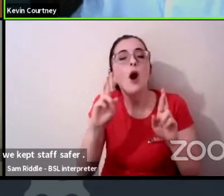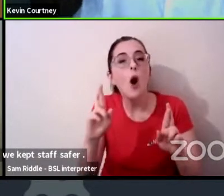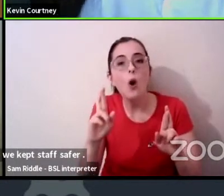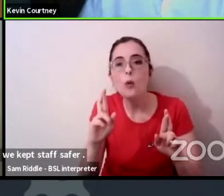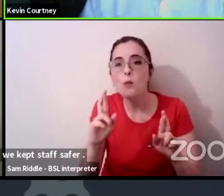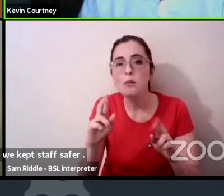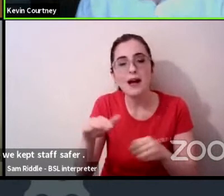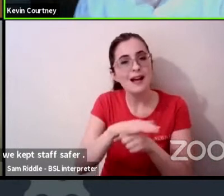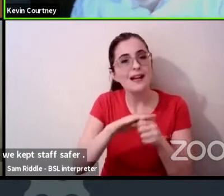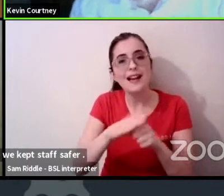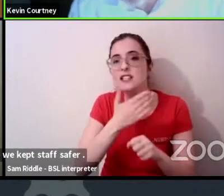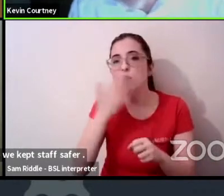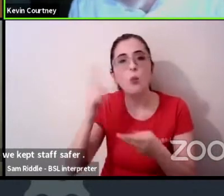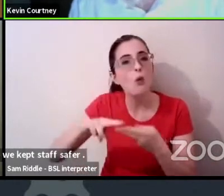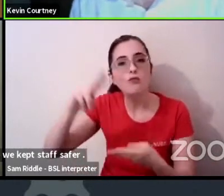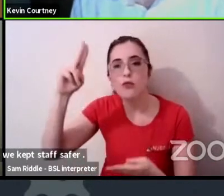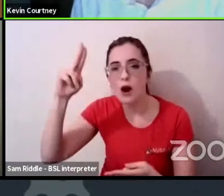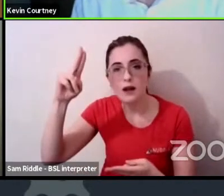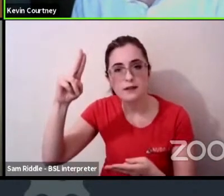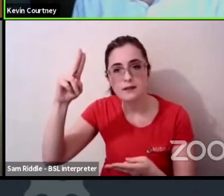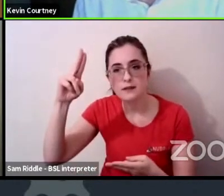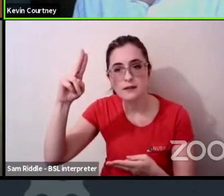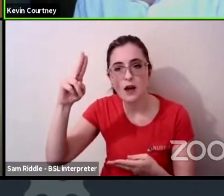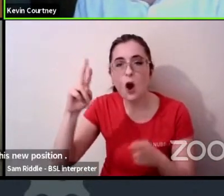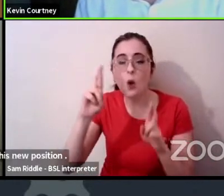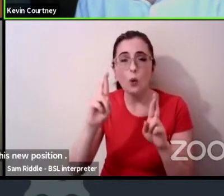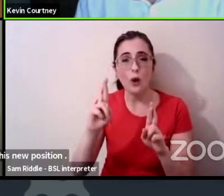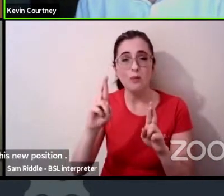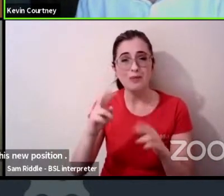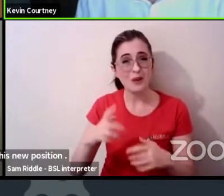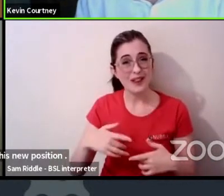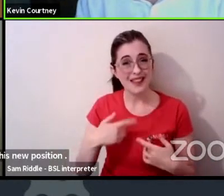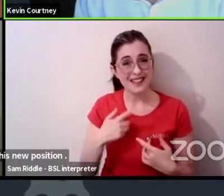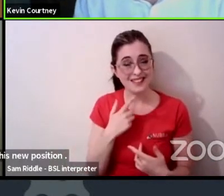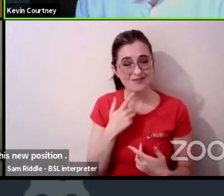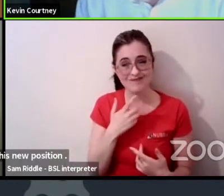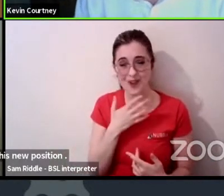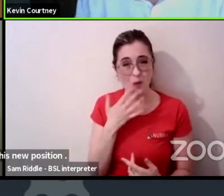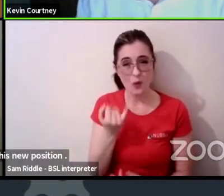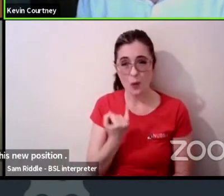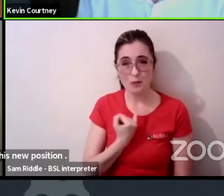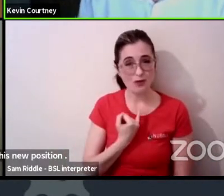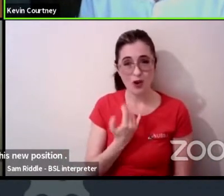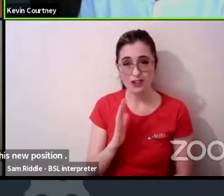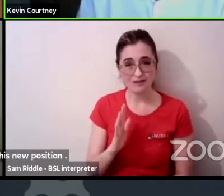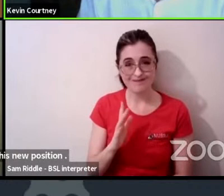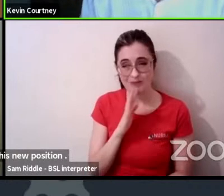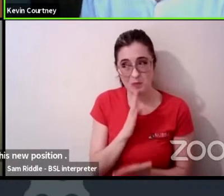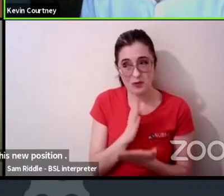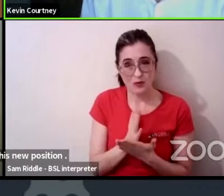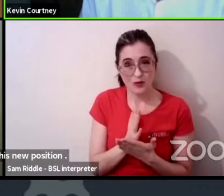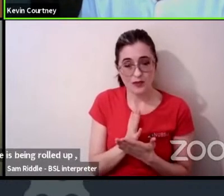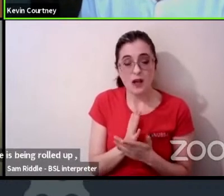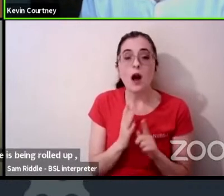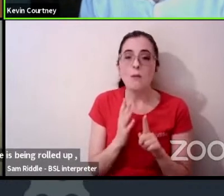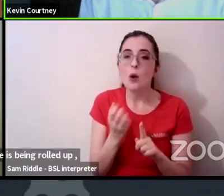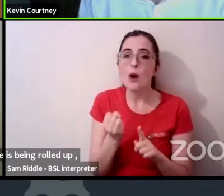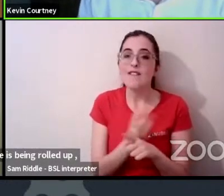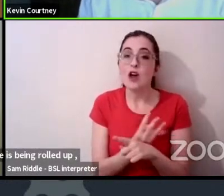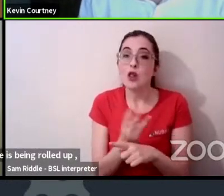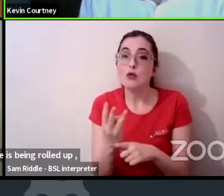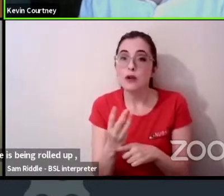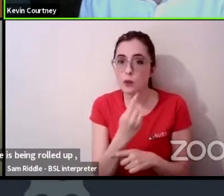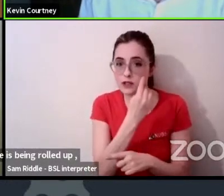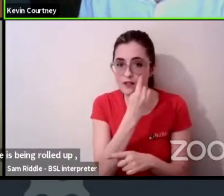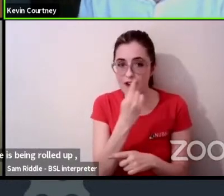schools reopen. We think we will be, we think we won't be wrong. But what we will have during this period is 3 weeks of